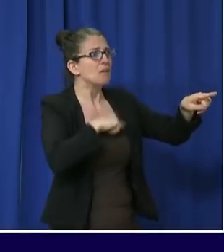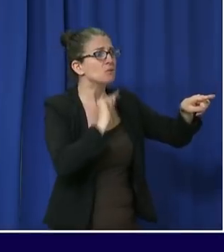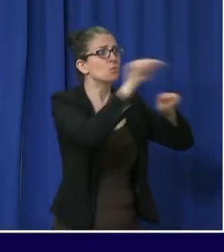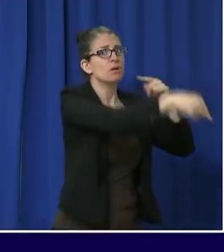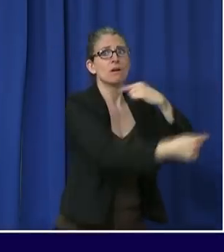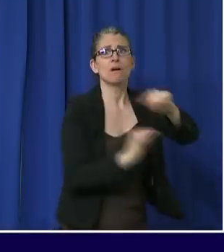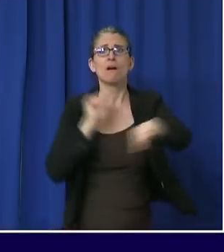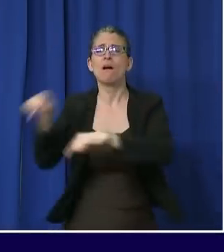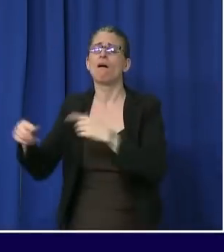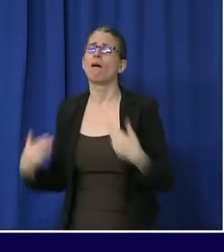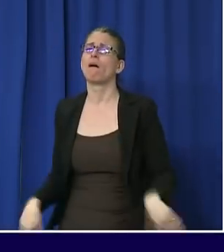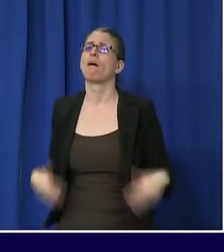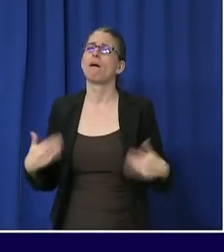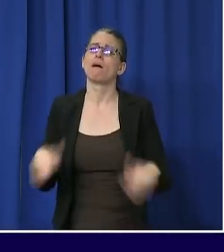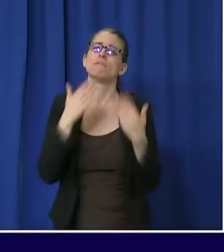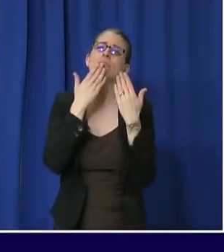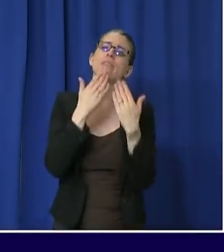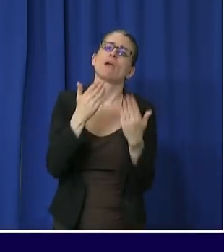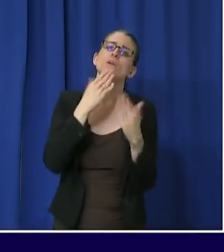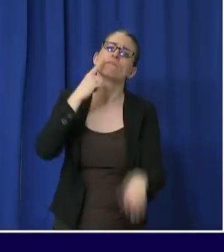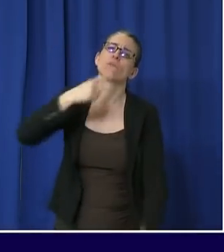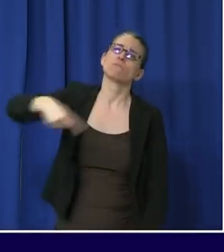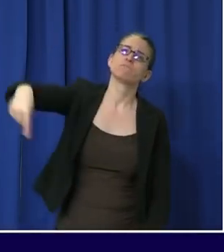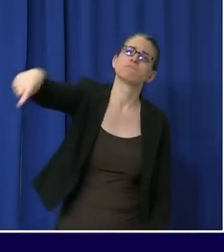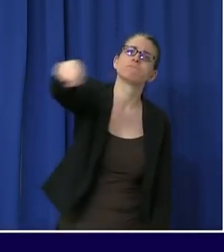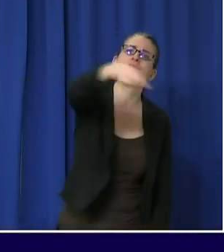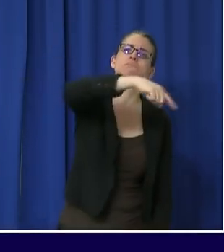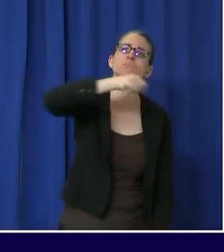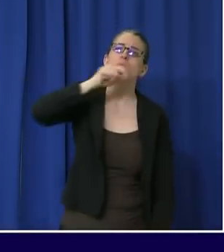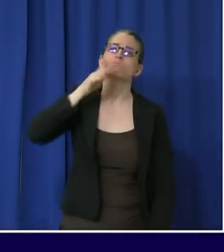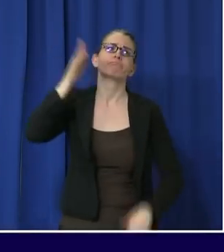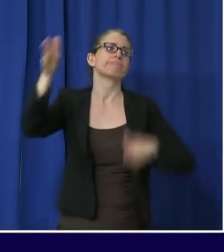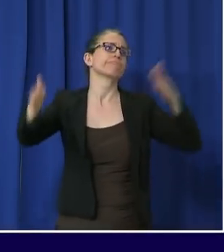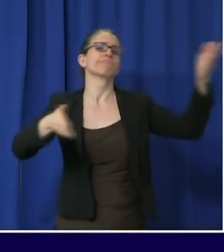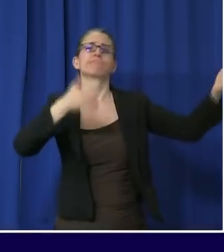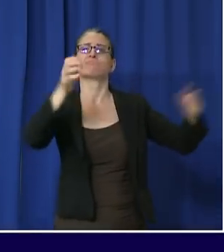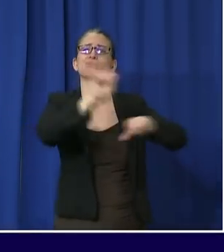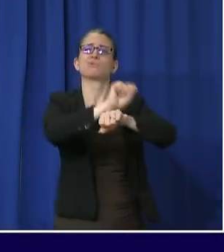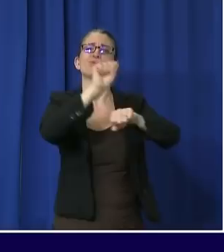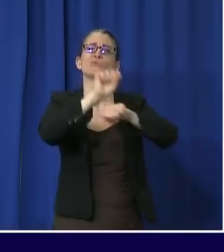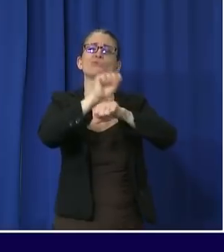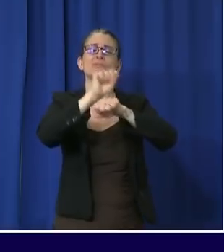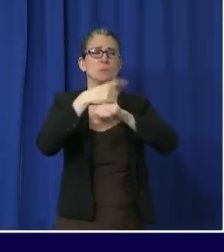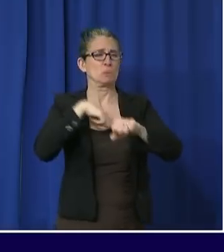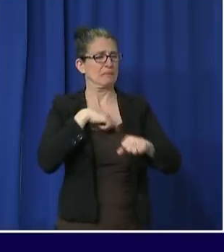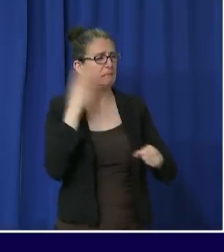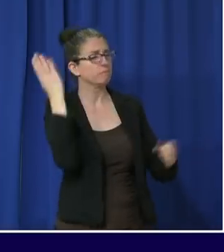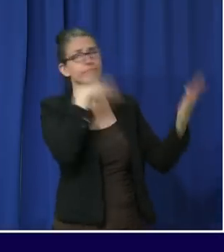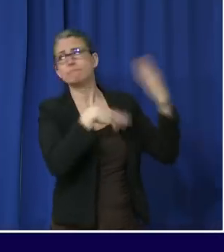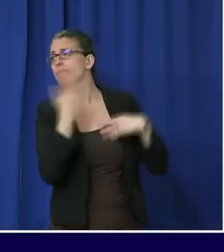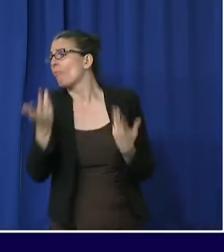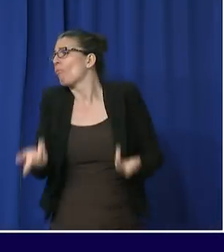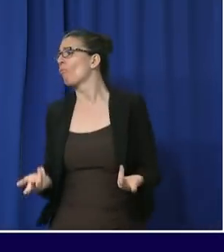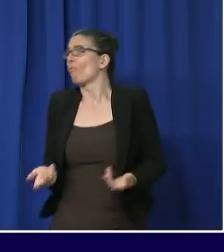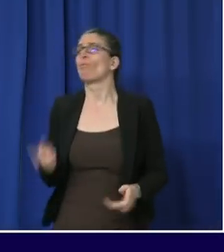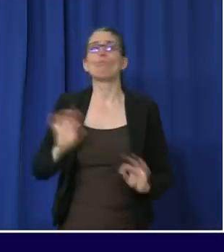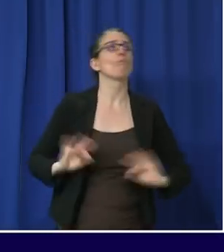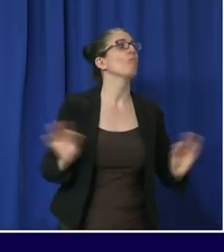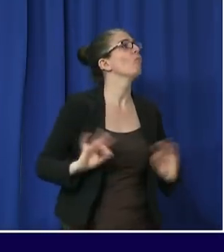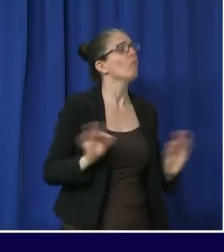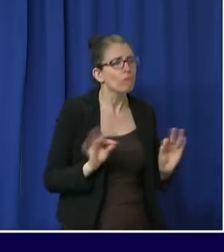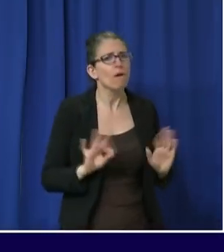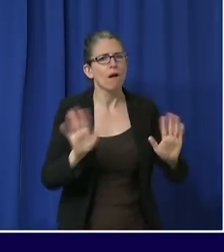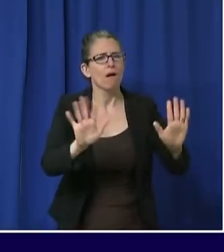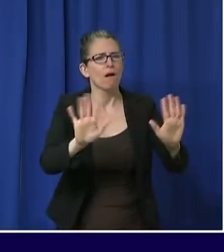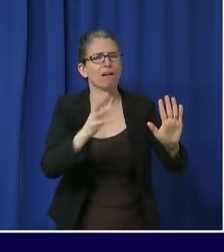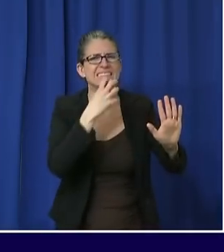of our society that have been previously unseen are now seen. And I hope that as we go forward and continue moving through